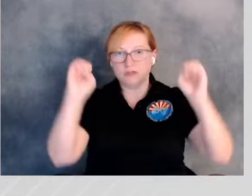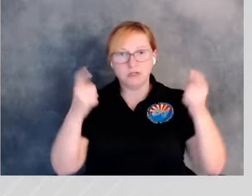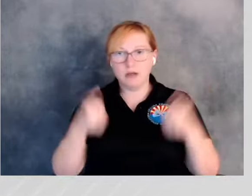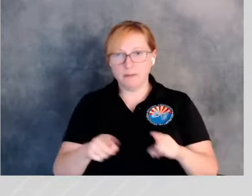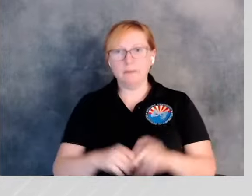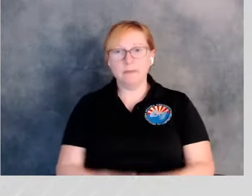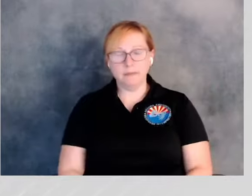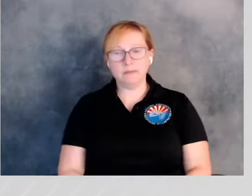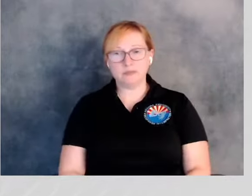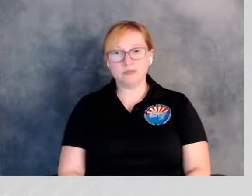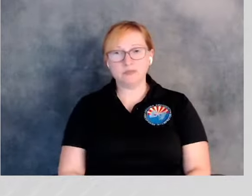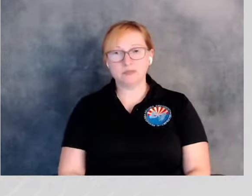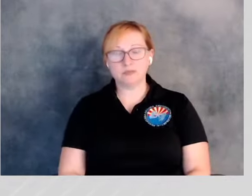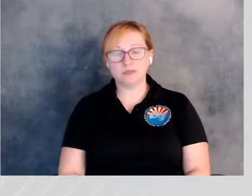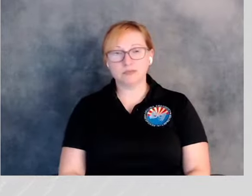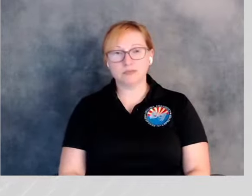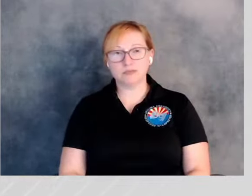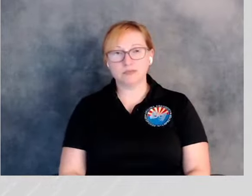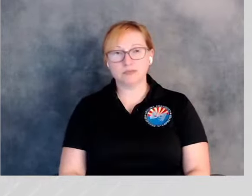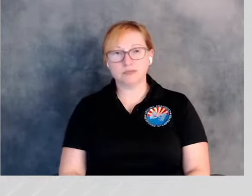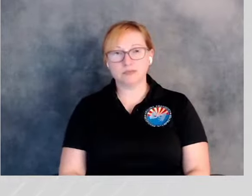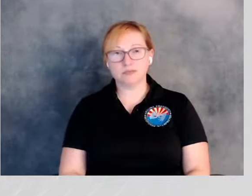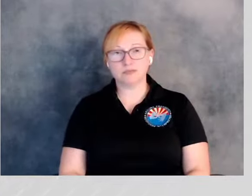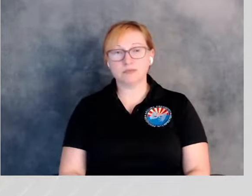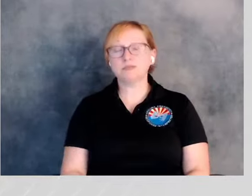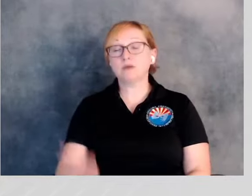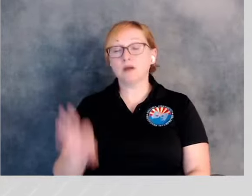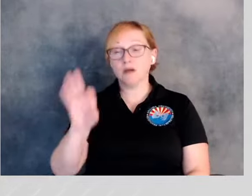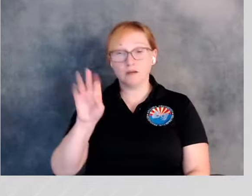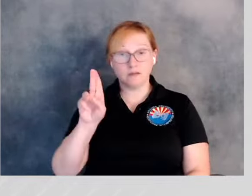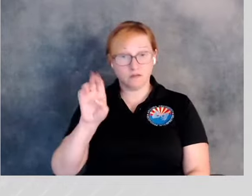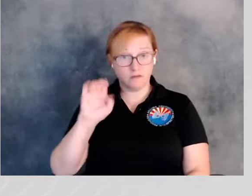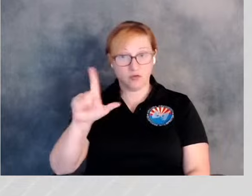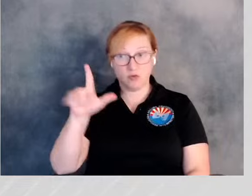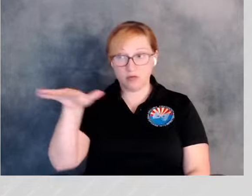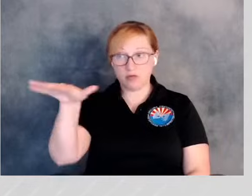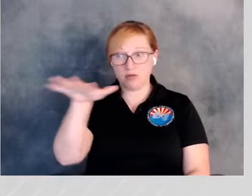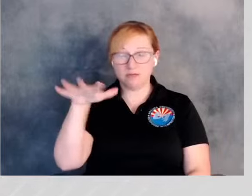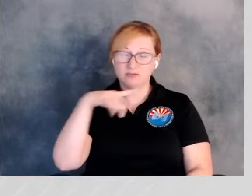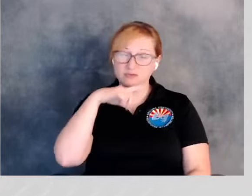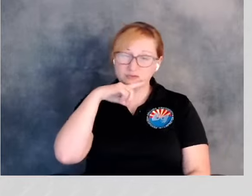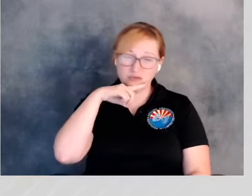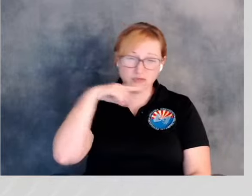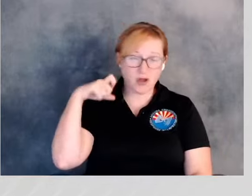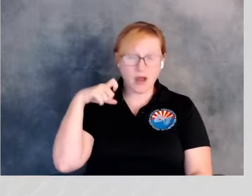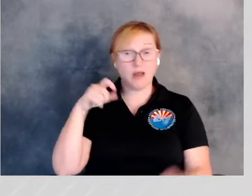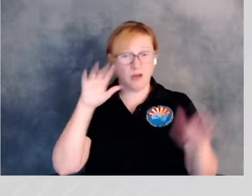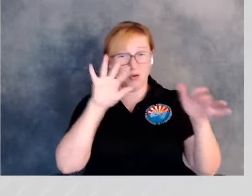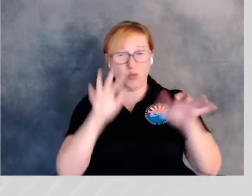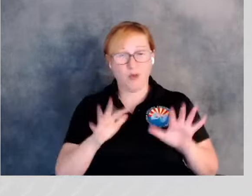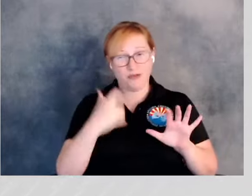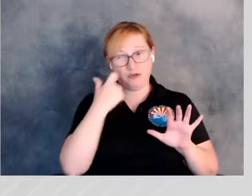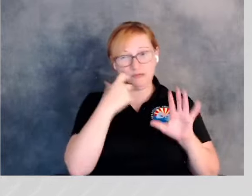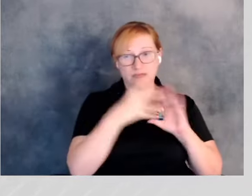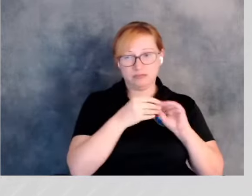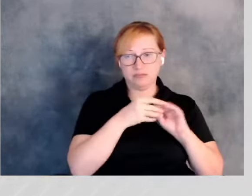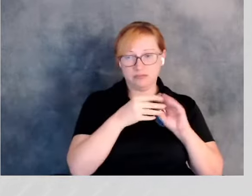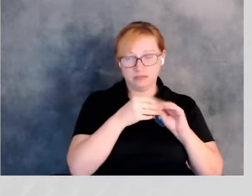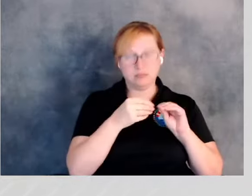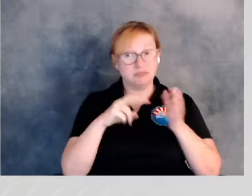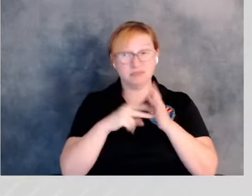The fuels out there, they're still very, very dry, and the current weather forecast still supports very, very large growth.